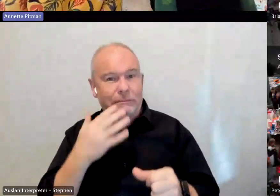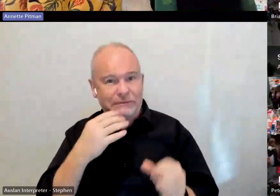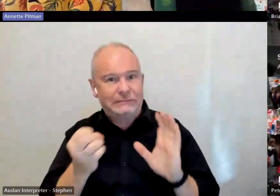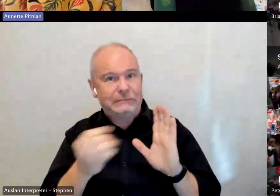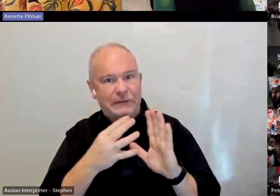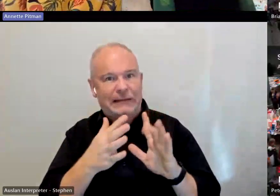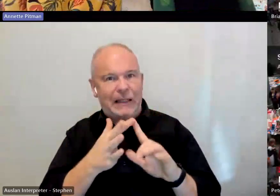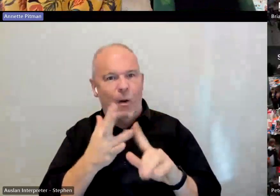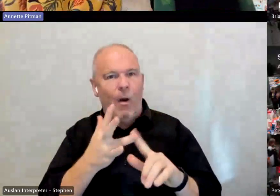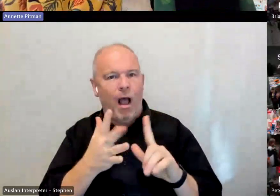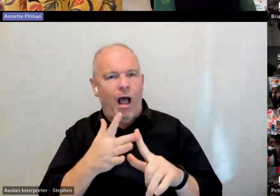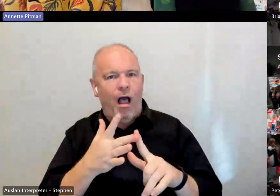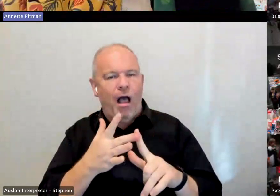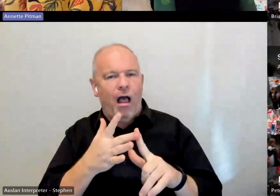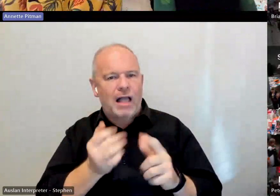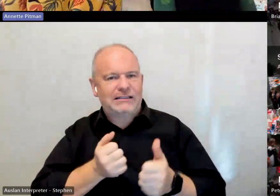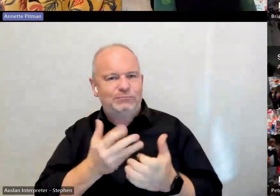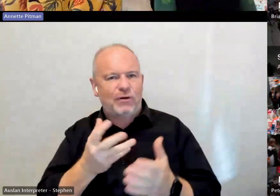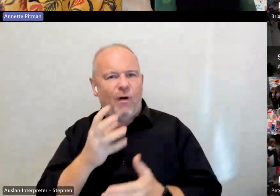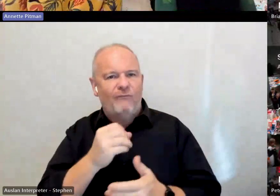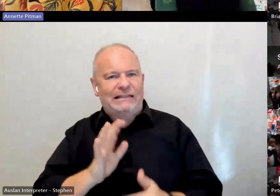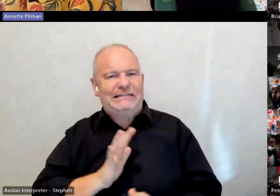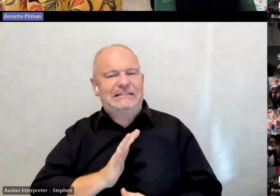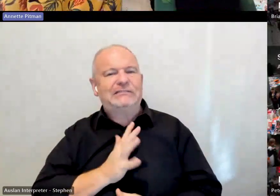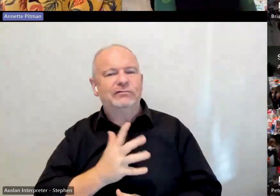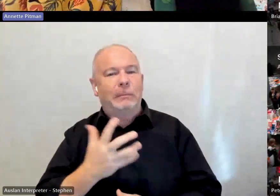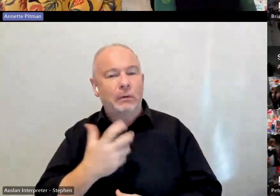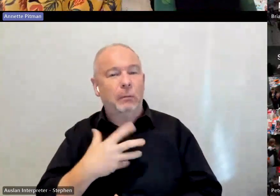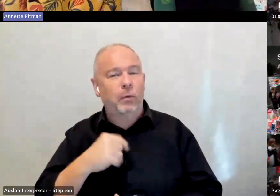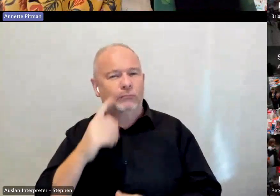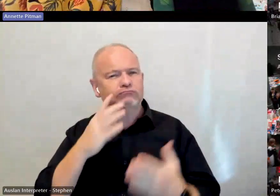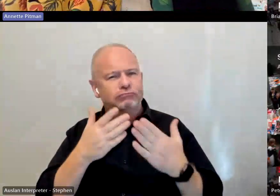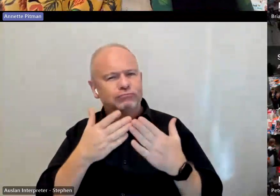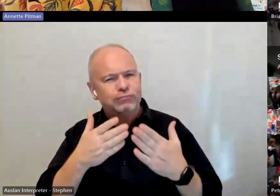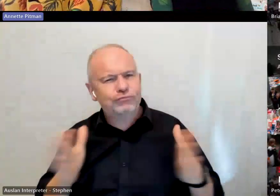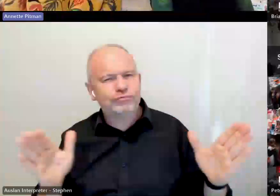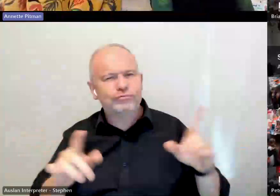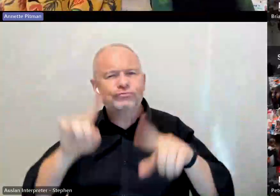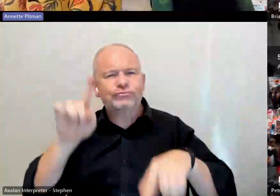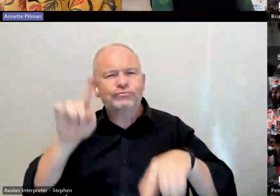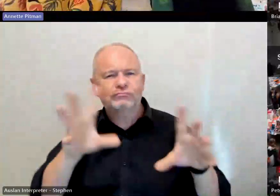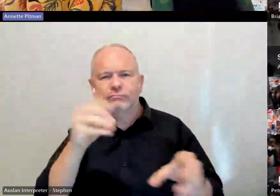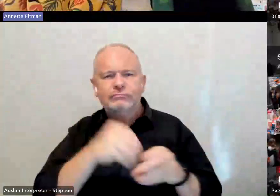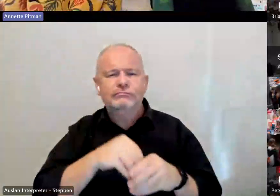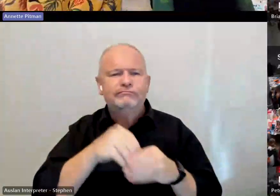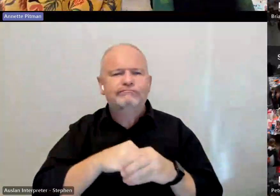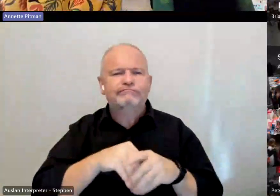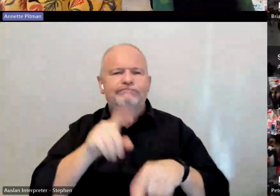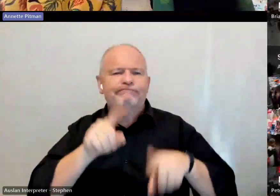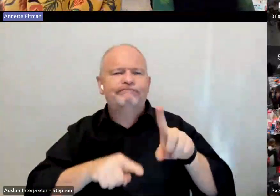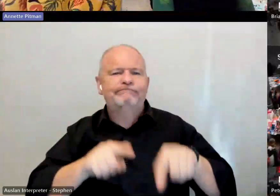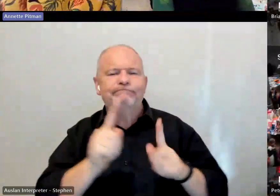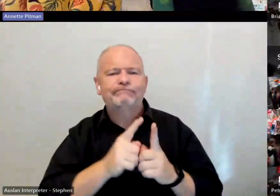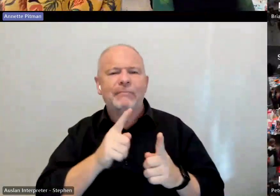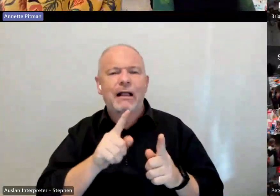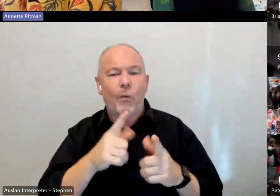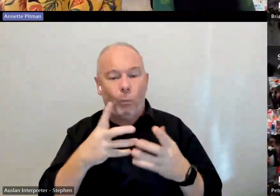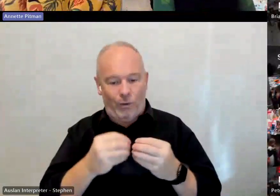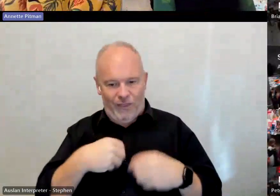EOI, because we really want to encourage a broad range of people from the sector to be involved with us in the